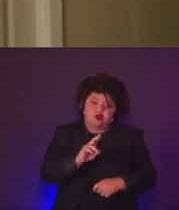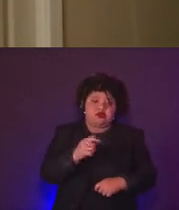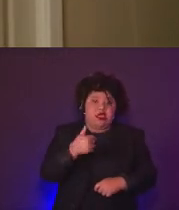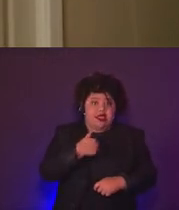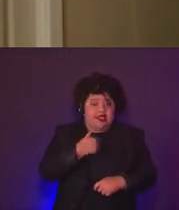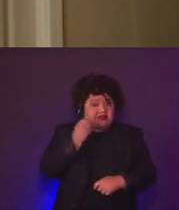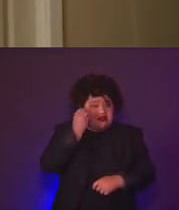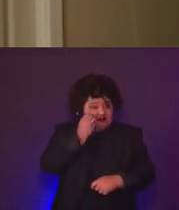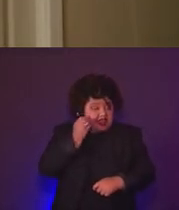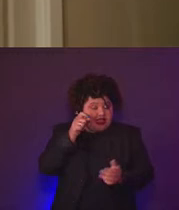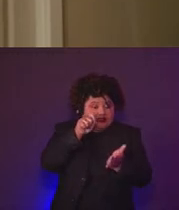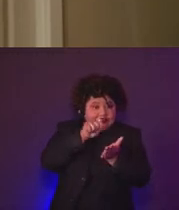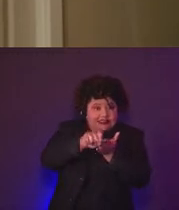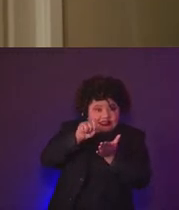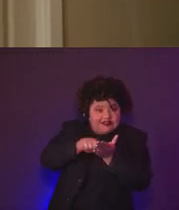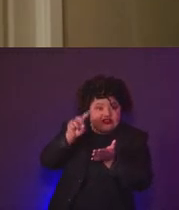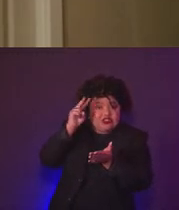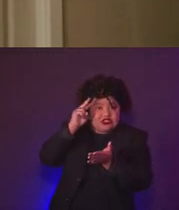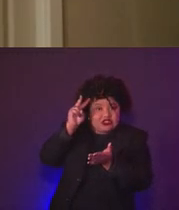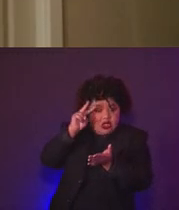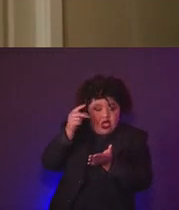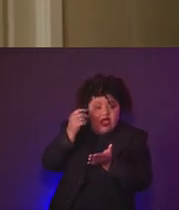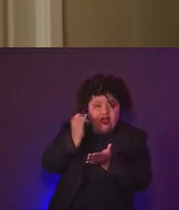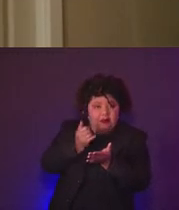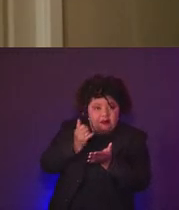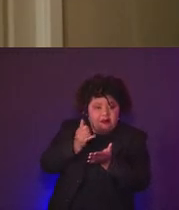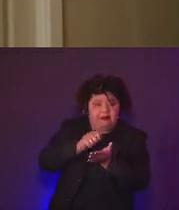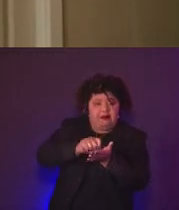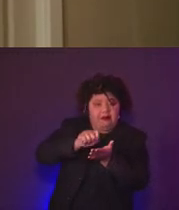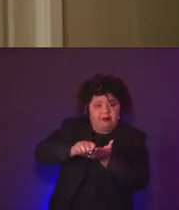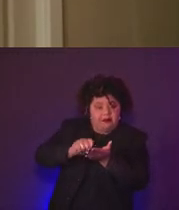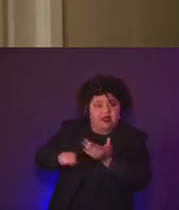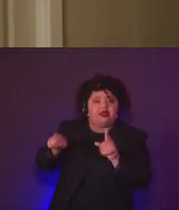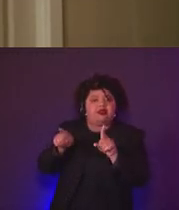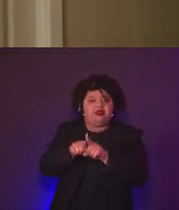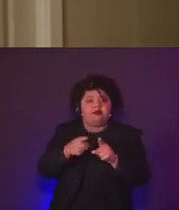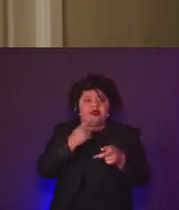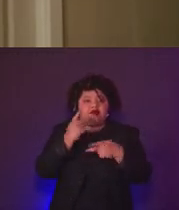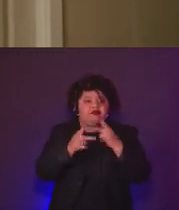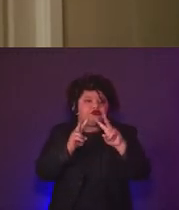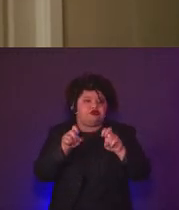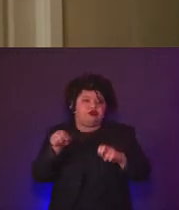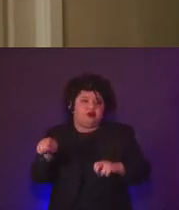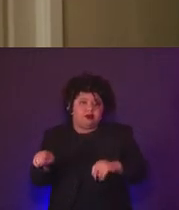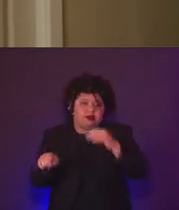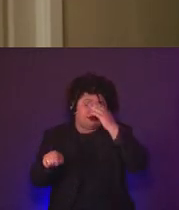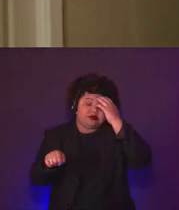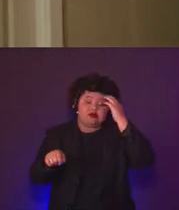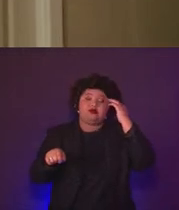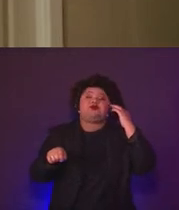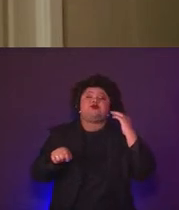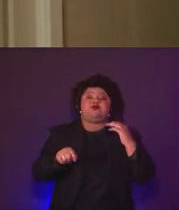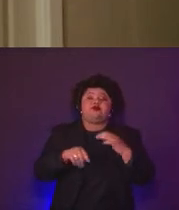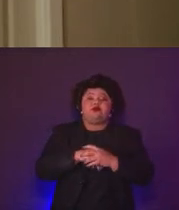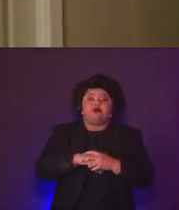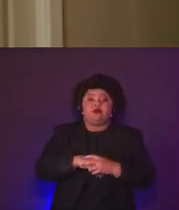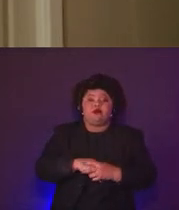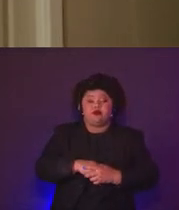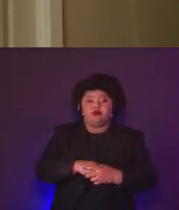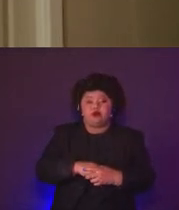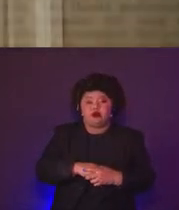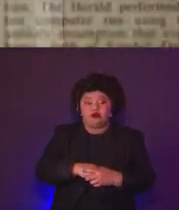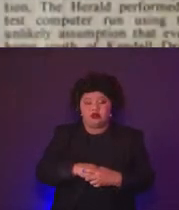data and property tax rolls and campaign finance records, I was prepared the next year when Hurricane Andrew trashed